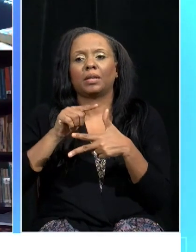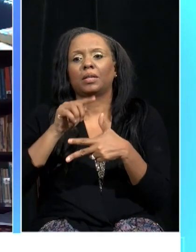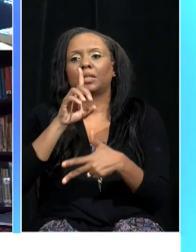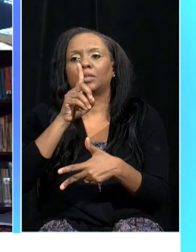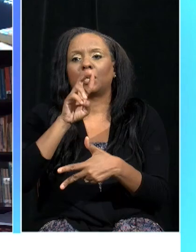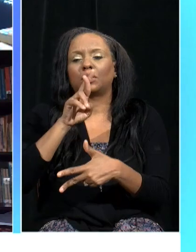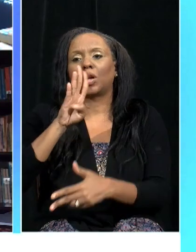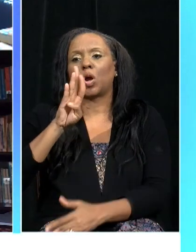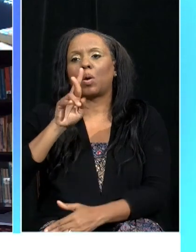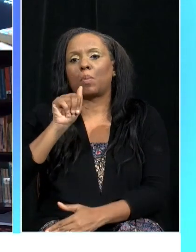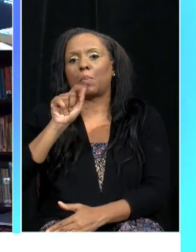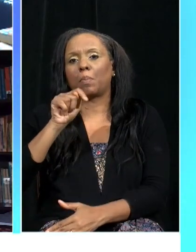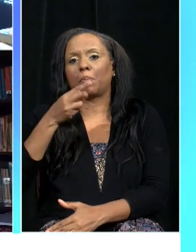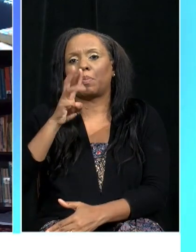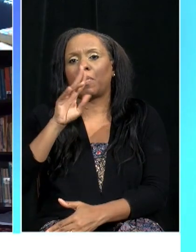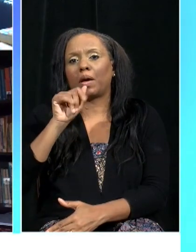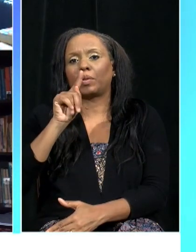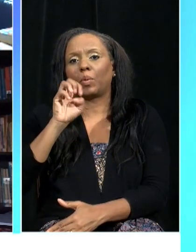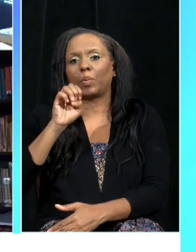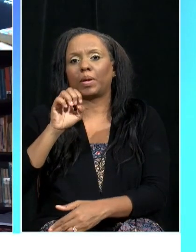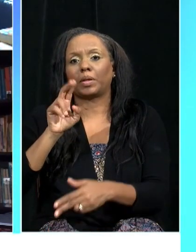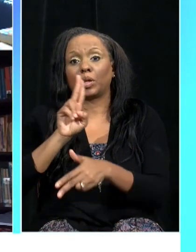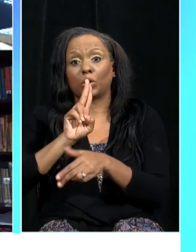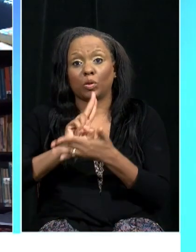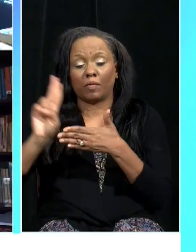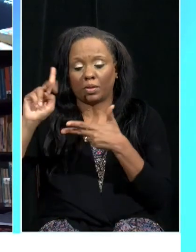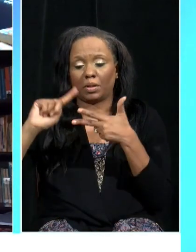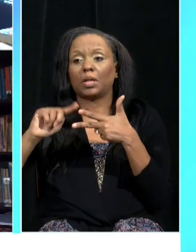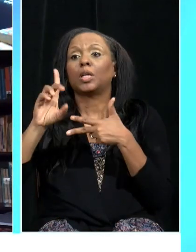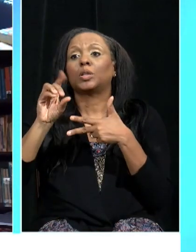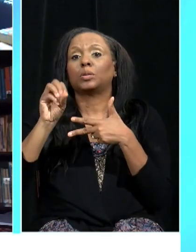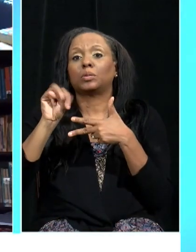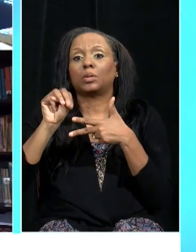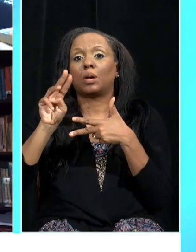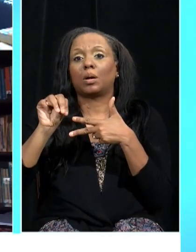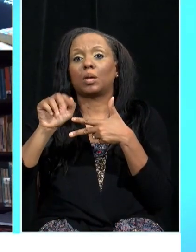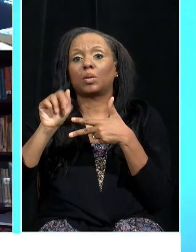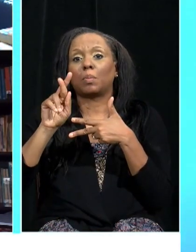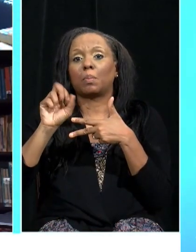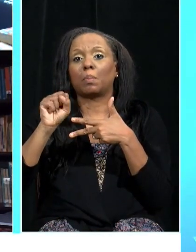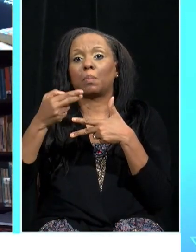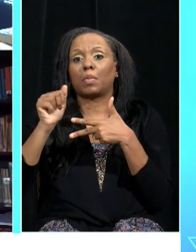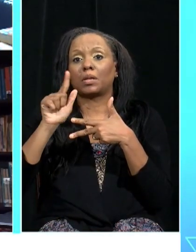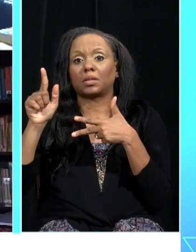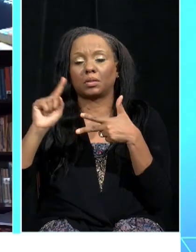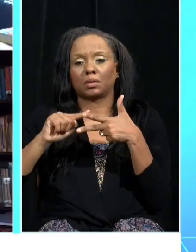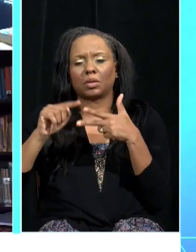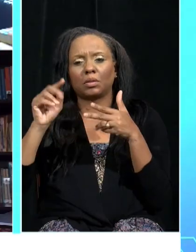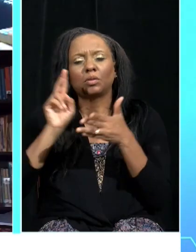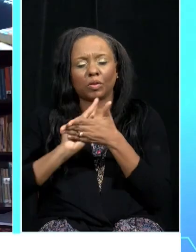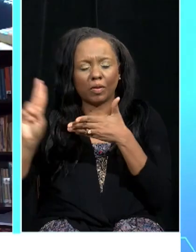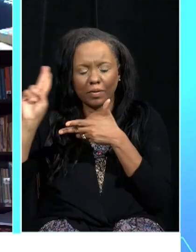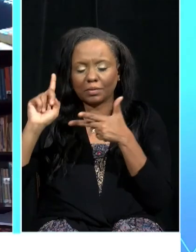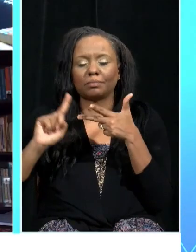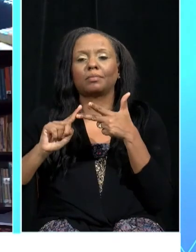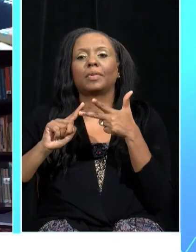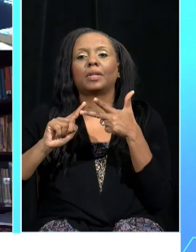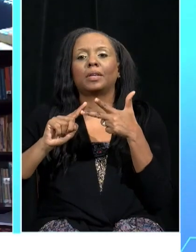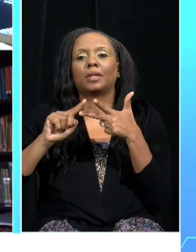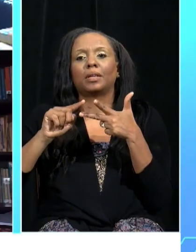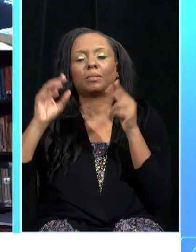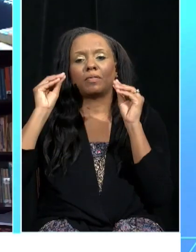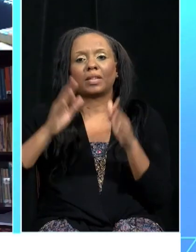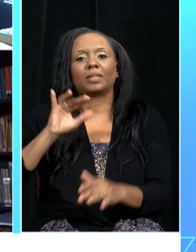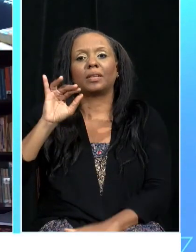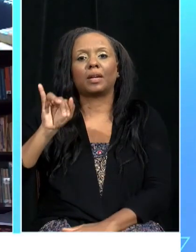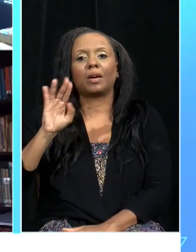at UWI and a political consultant. Professor Don Marshall, a professor of international political economy and development studies. And Professor Justin Robinson, professor